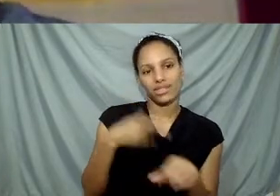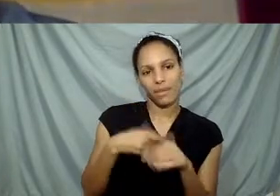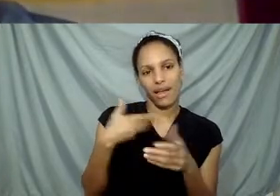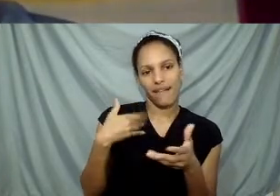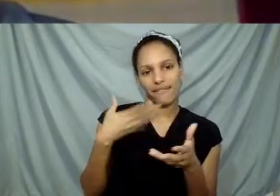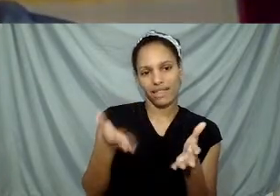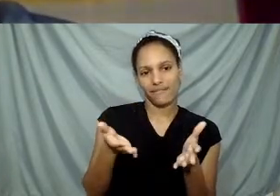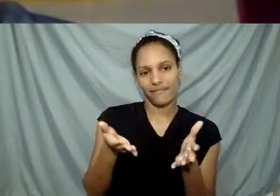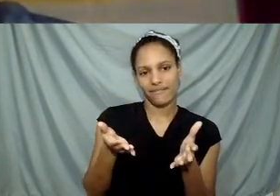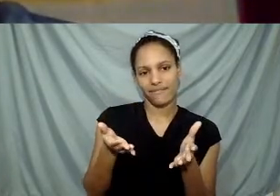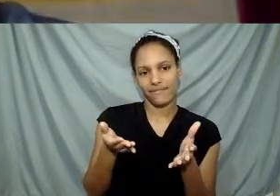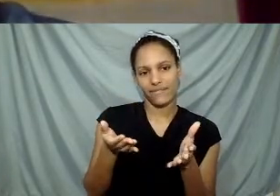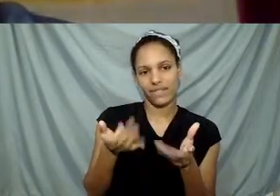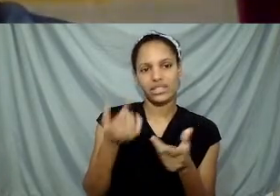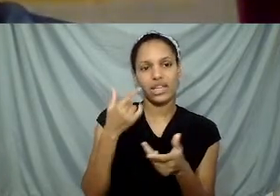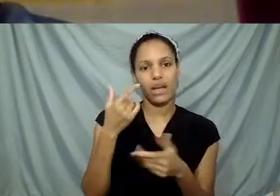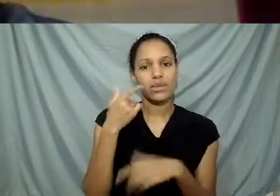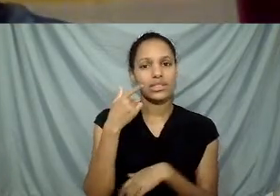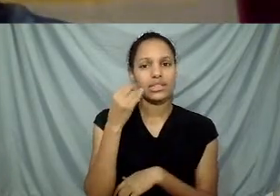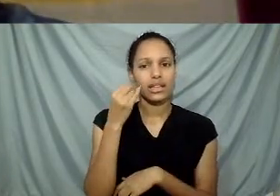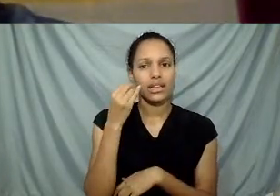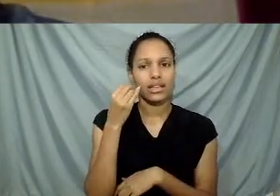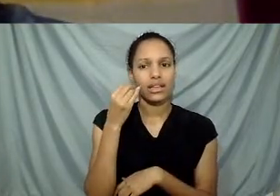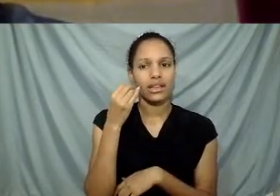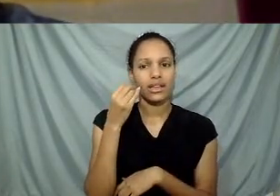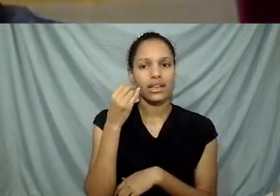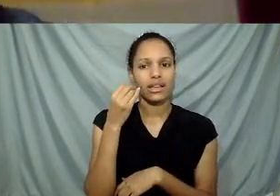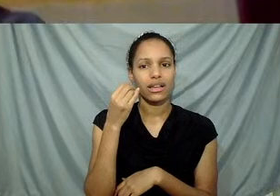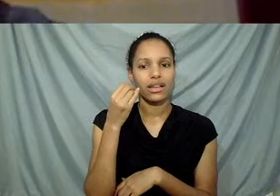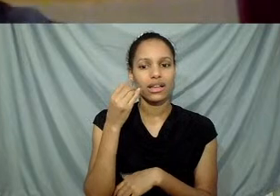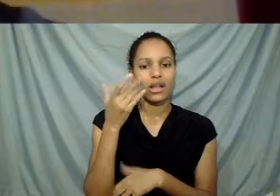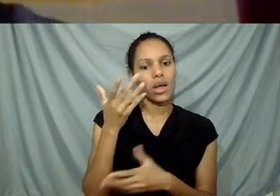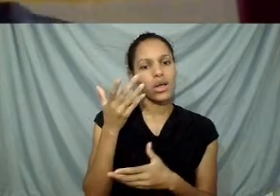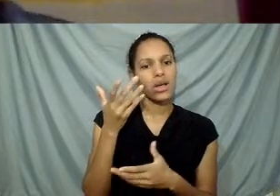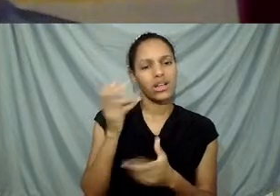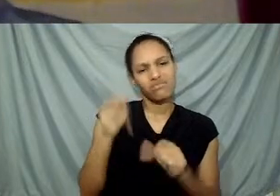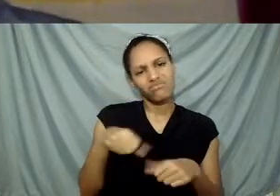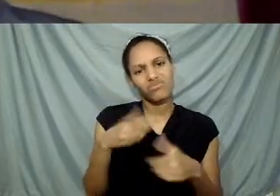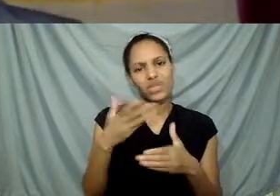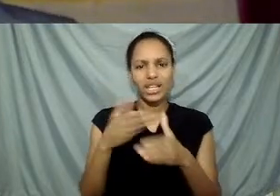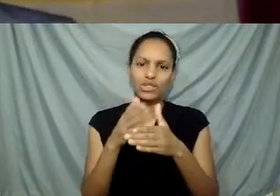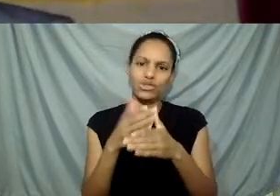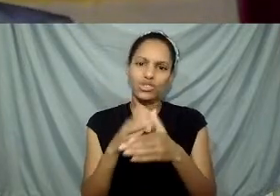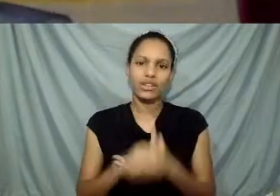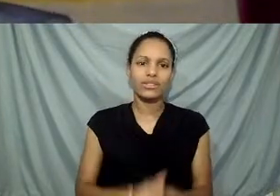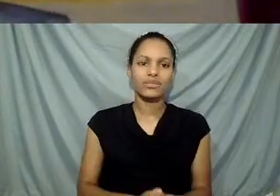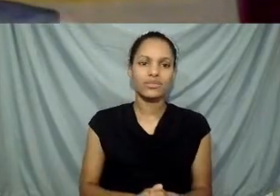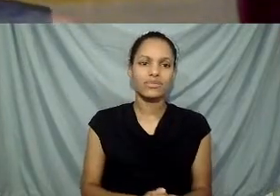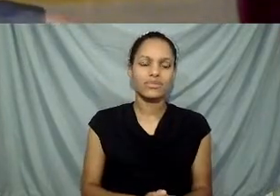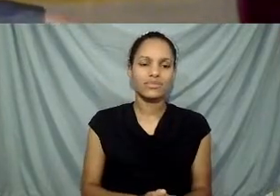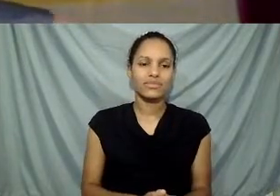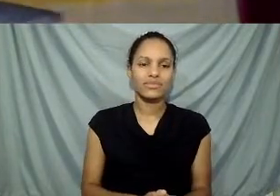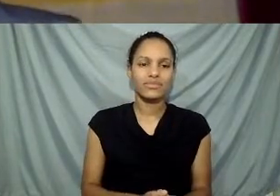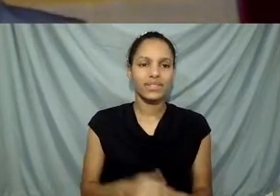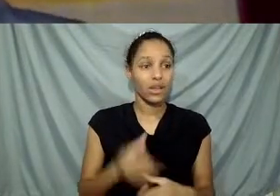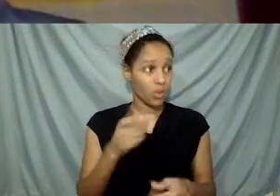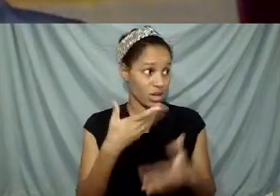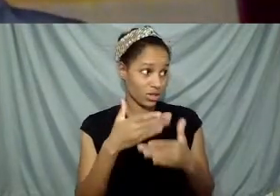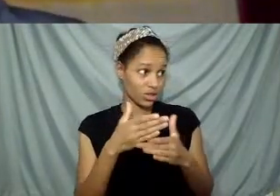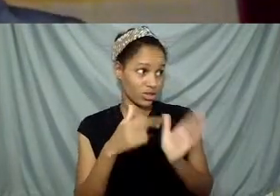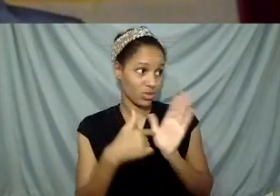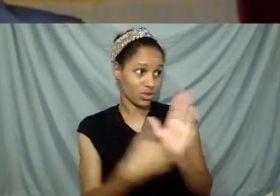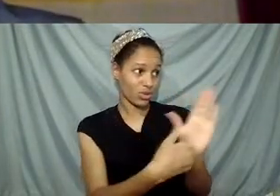I was thinking about let's share the clip. We can share the clip. You want to show it? All right,